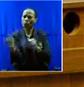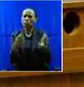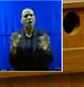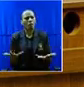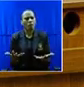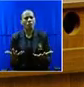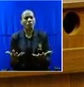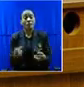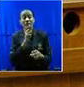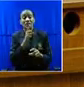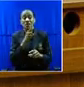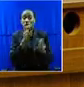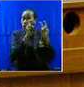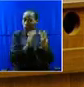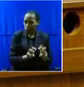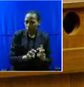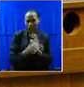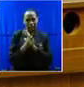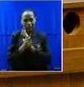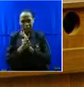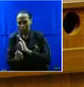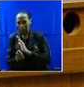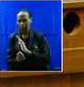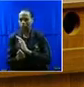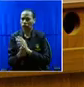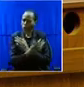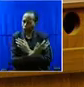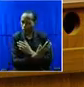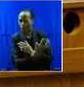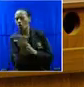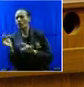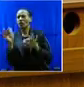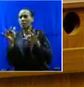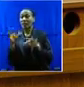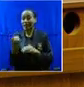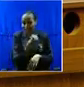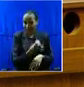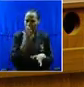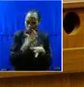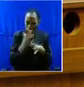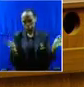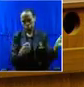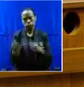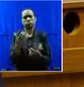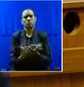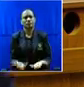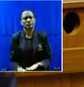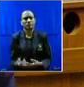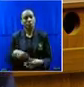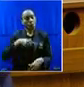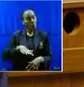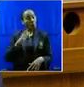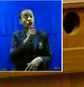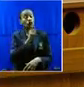the energies as well as the capabilities of the wider society. It uses the